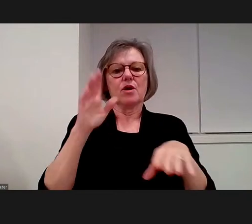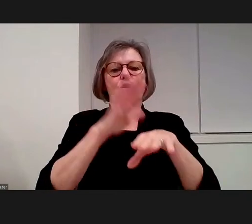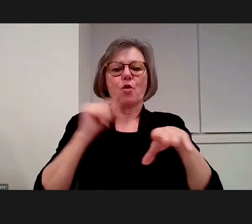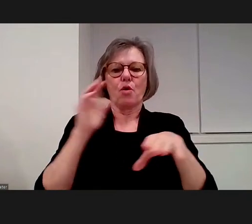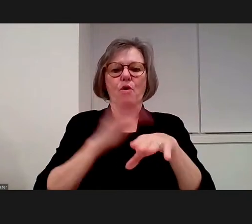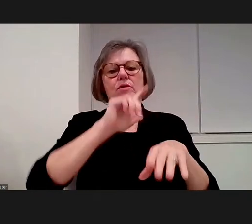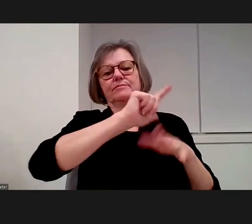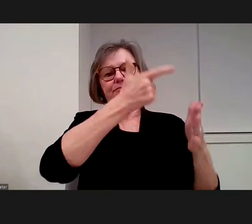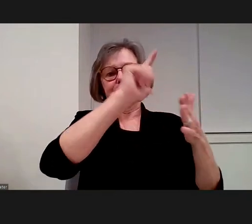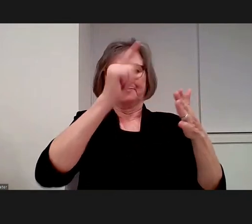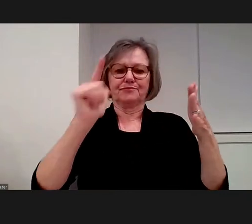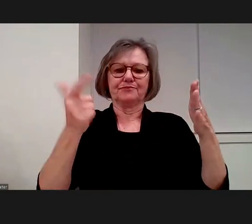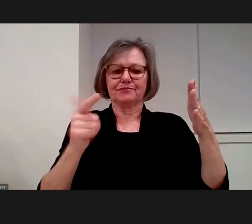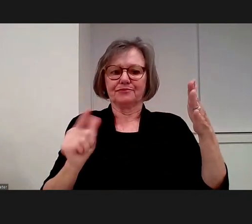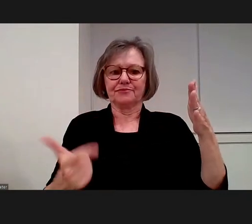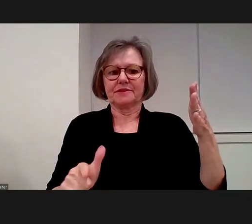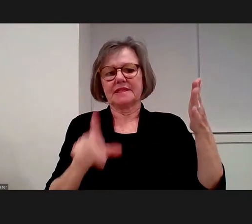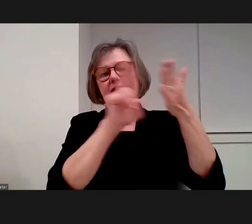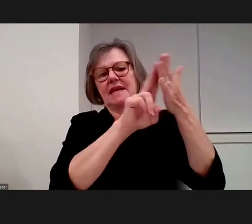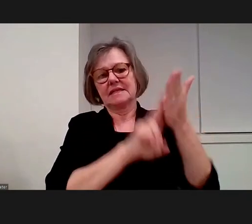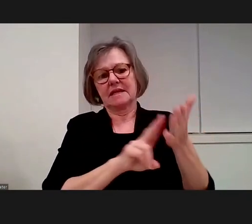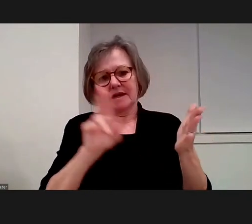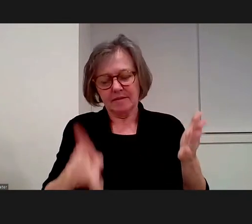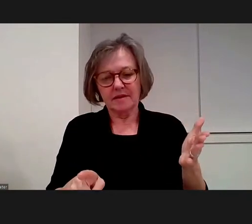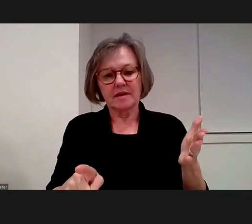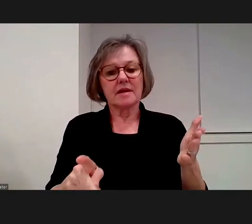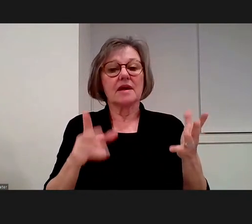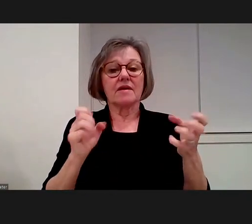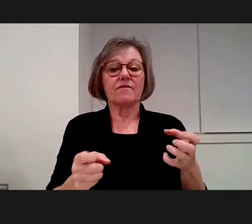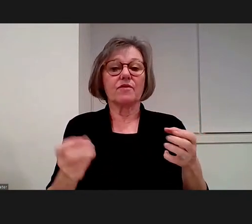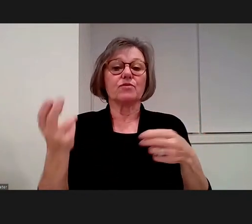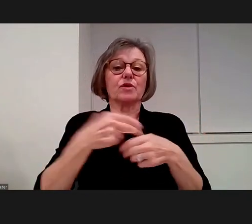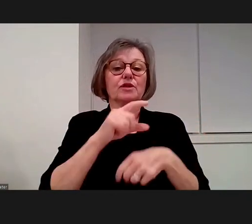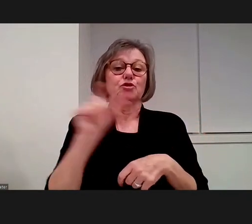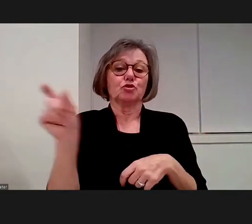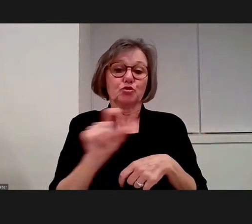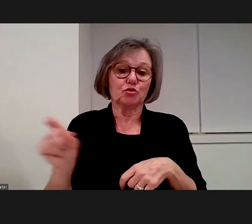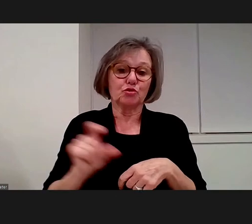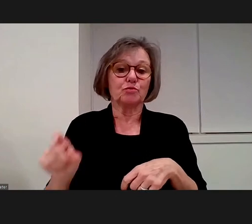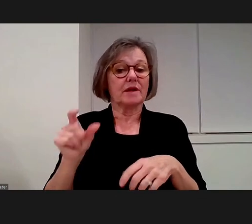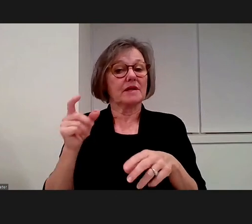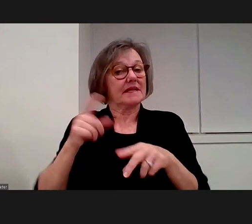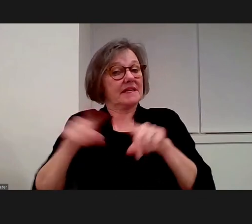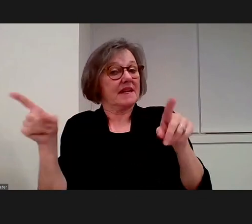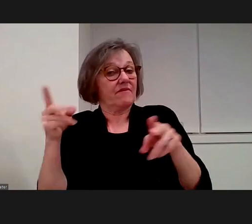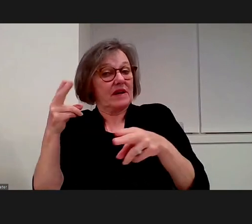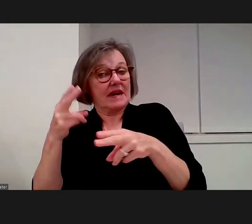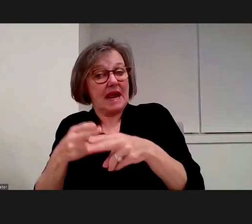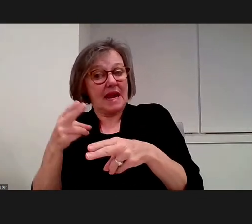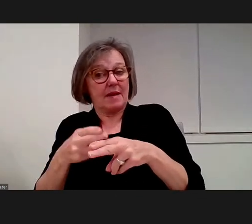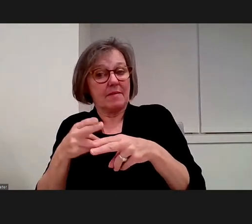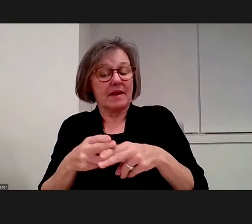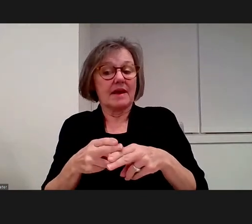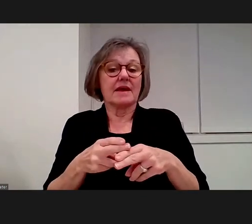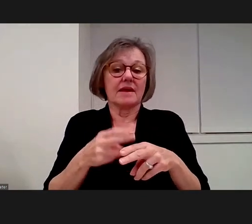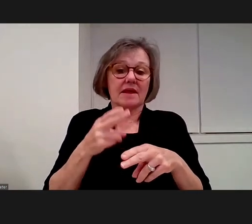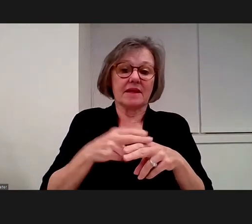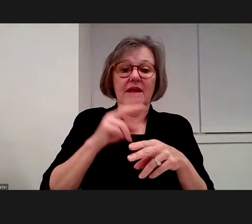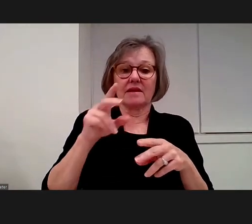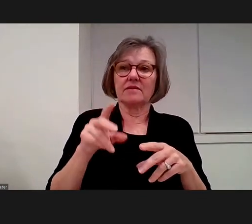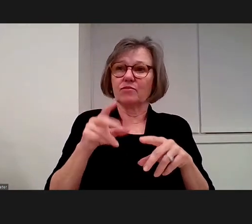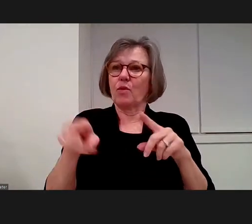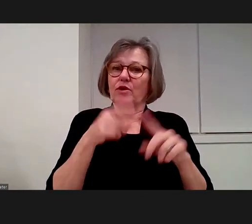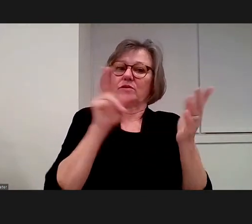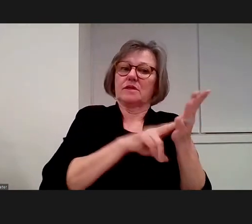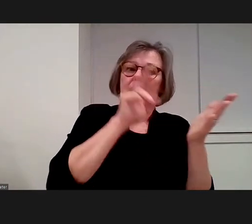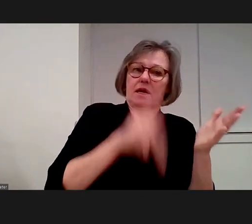the order they signed up. If you joined the Zoom under a name that is different from the one you used when you signed up to